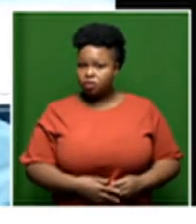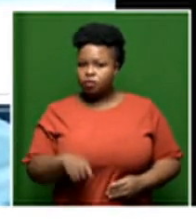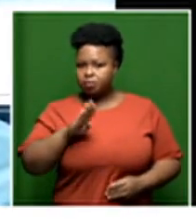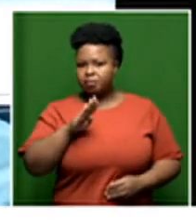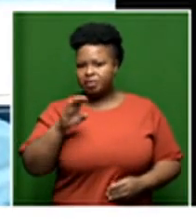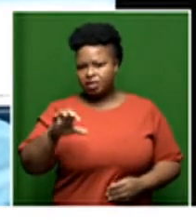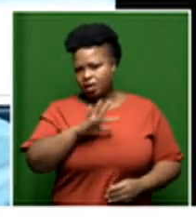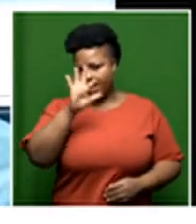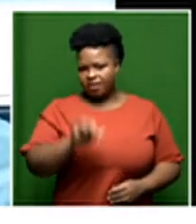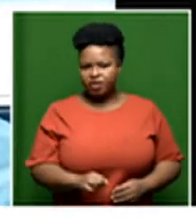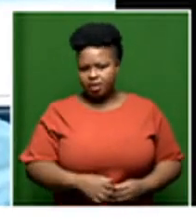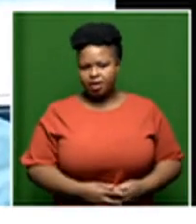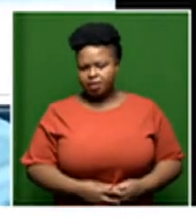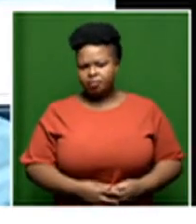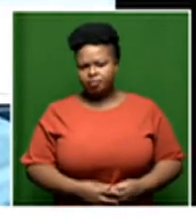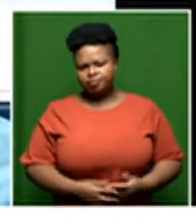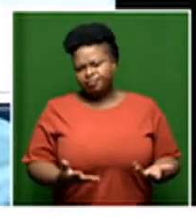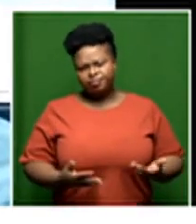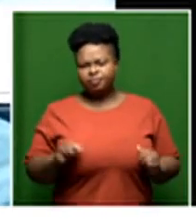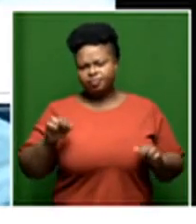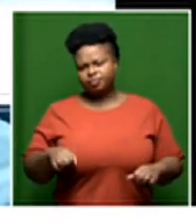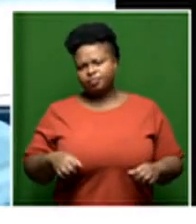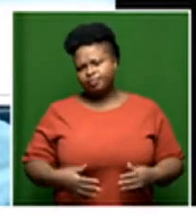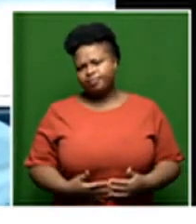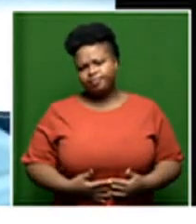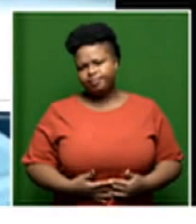BBC Africa. So